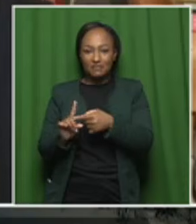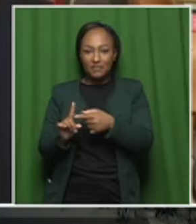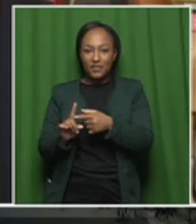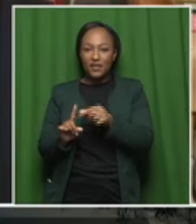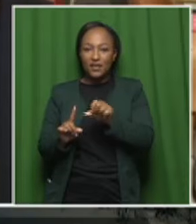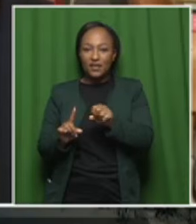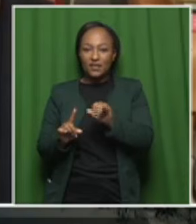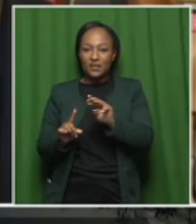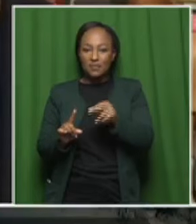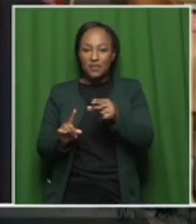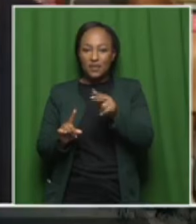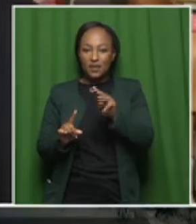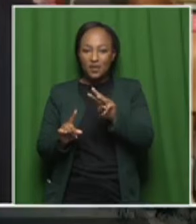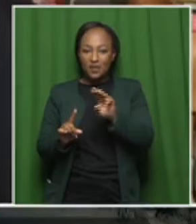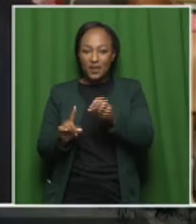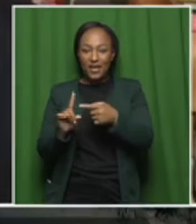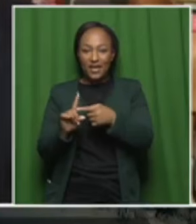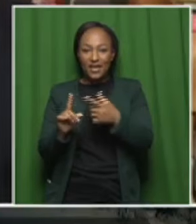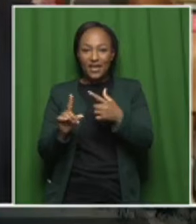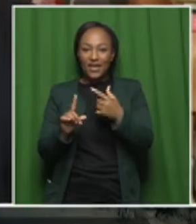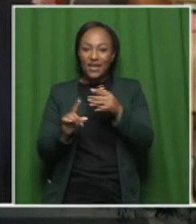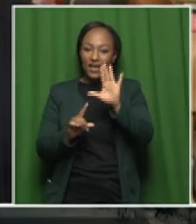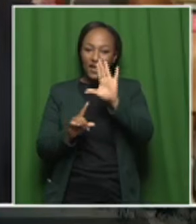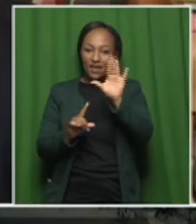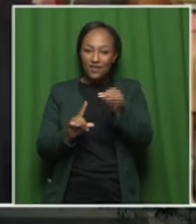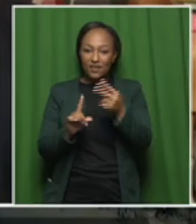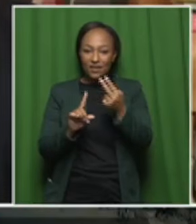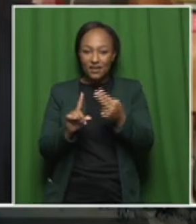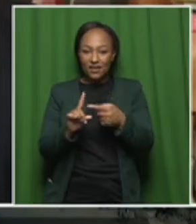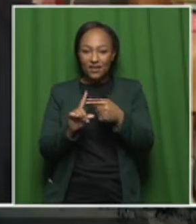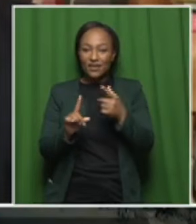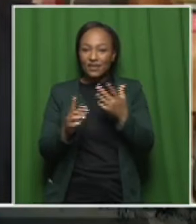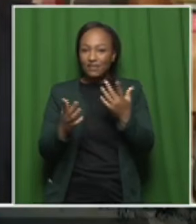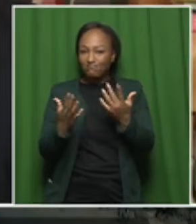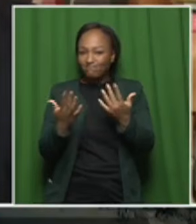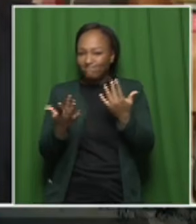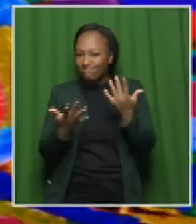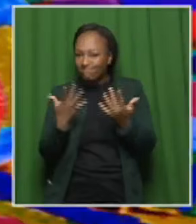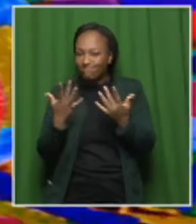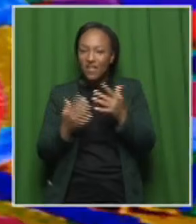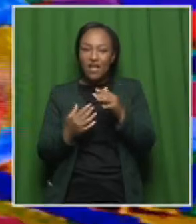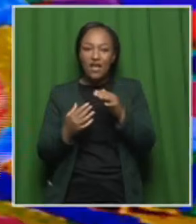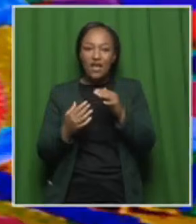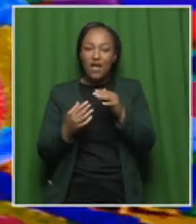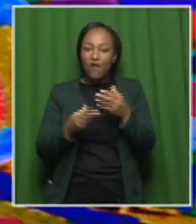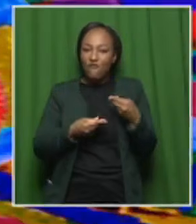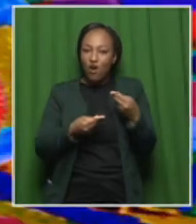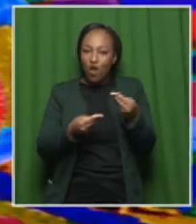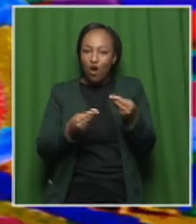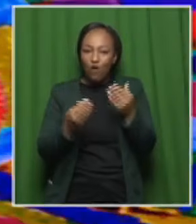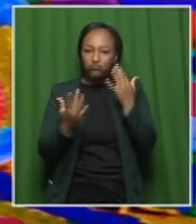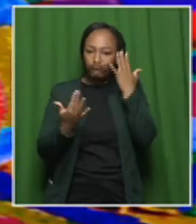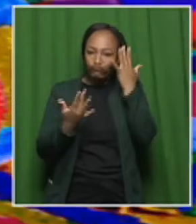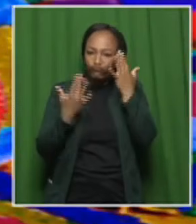about his innovative approach of art, blending African-derived themes, folklore, fantasy. That's now garnered significant